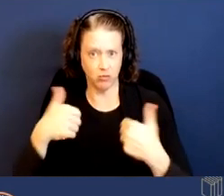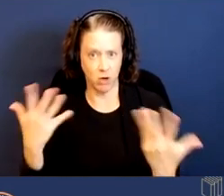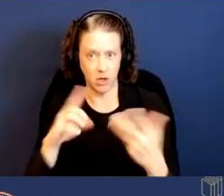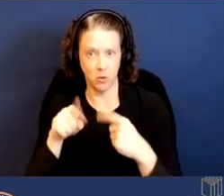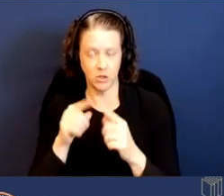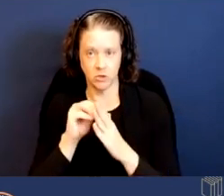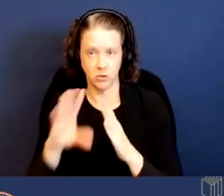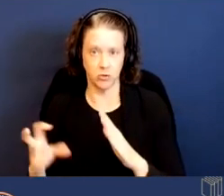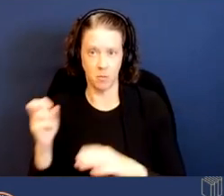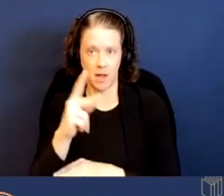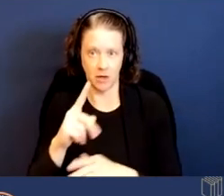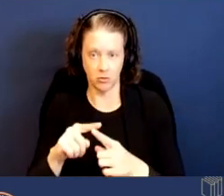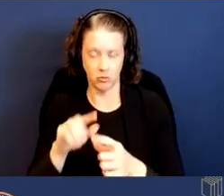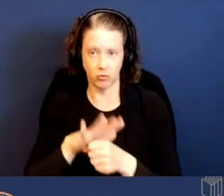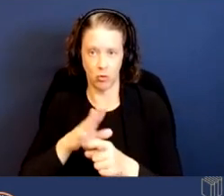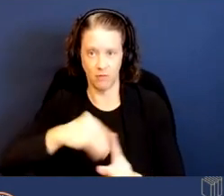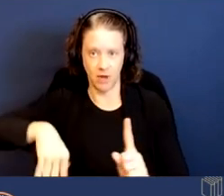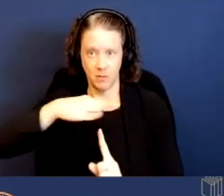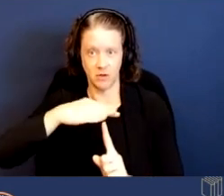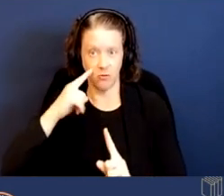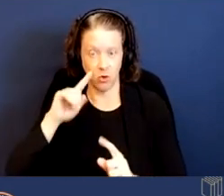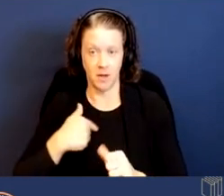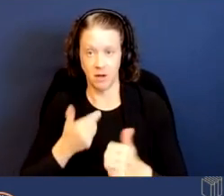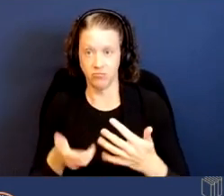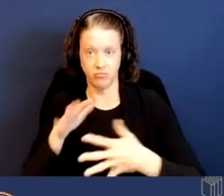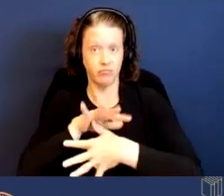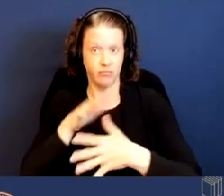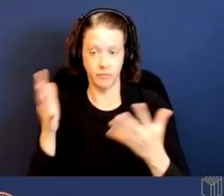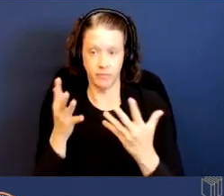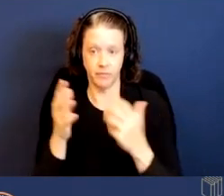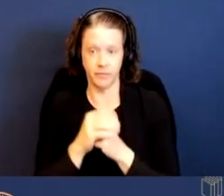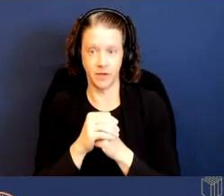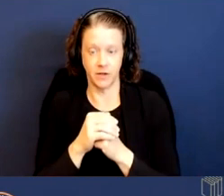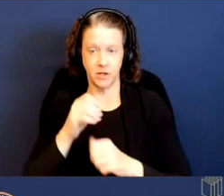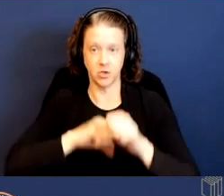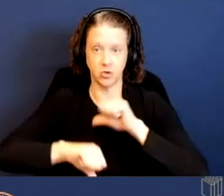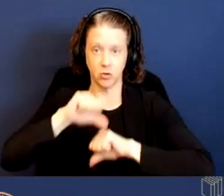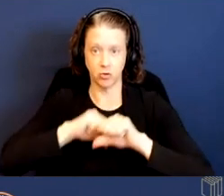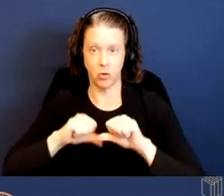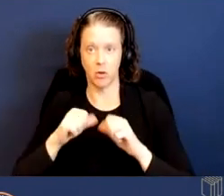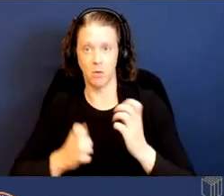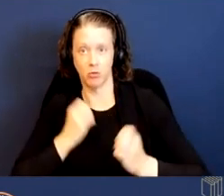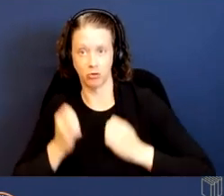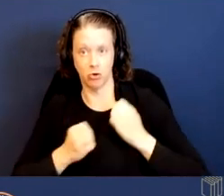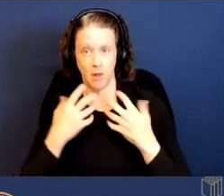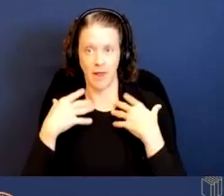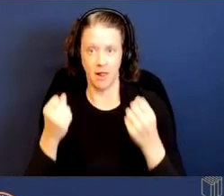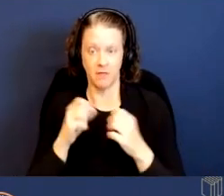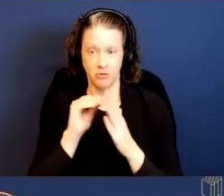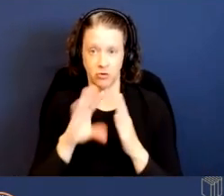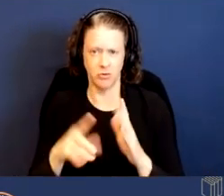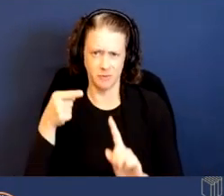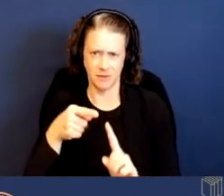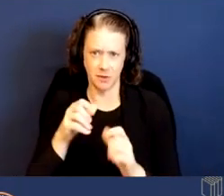school environment. Because, for me, first and foremost, the social emotional health of students, in particular students with